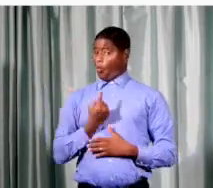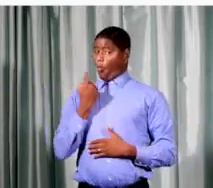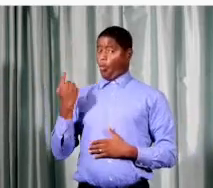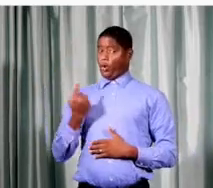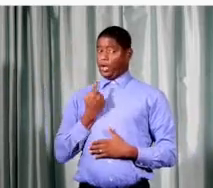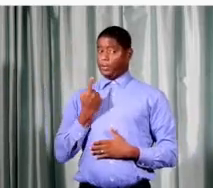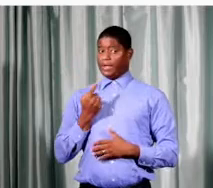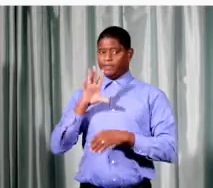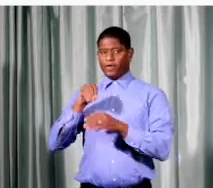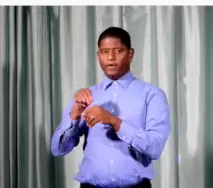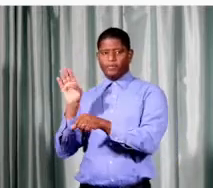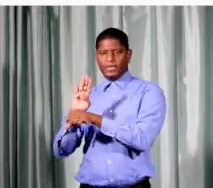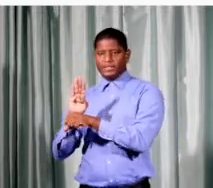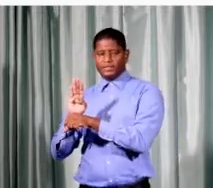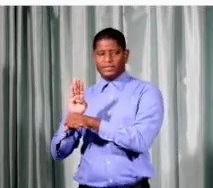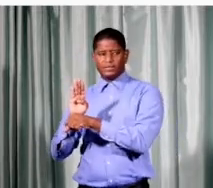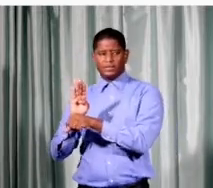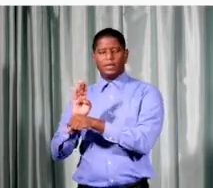its assets.